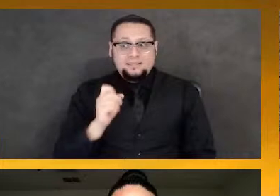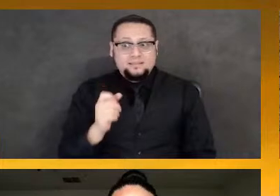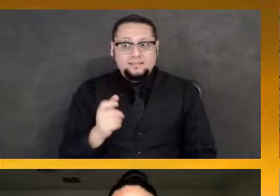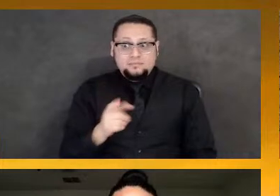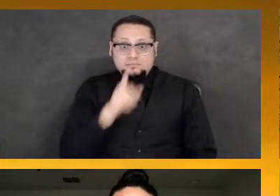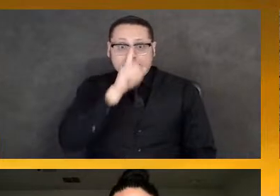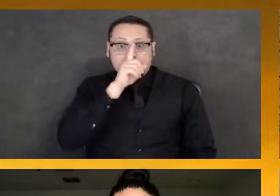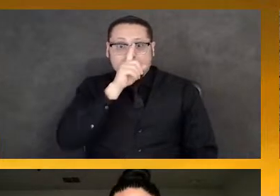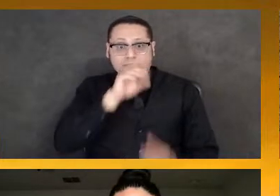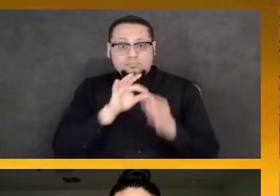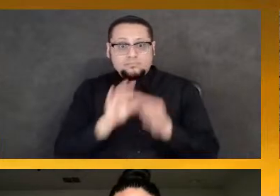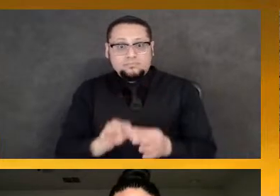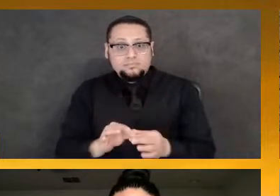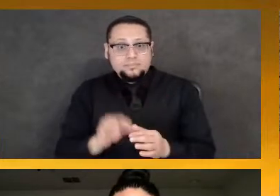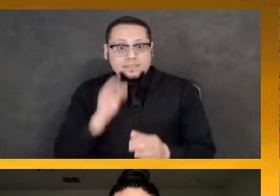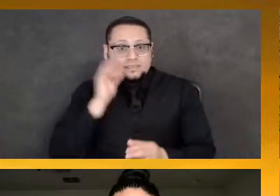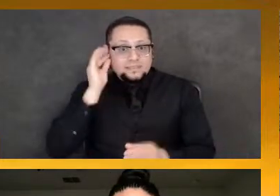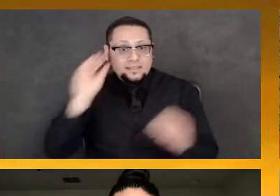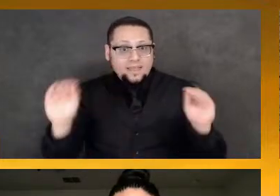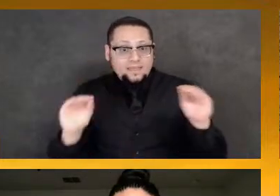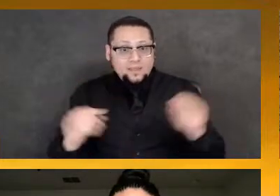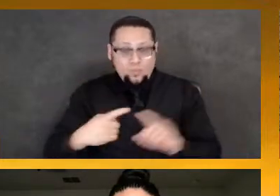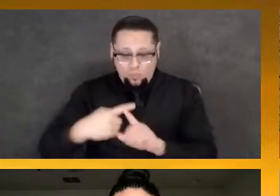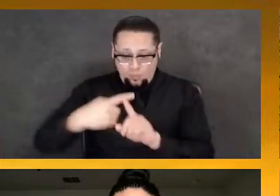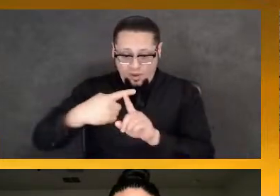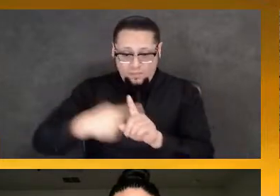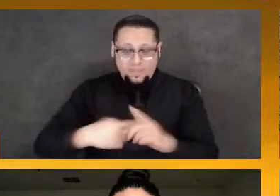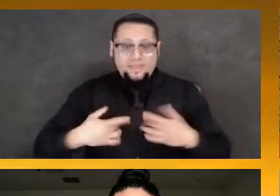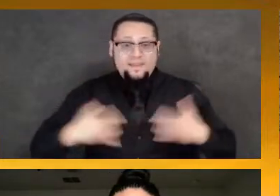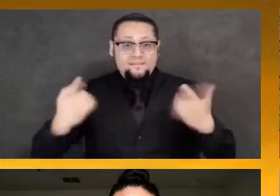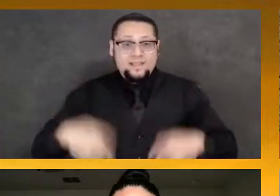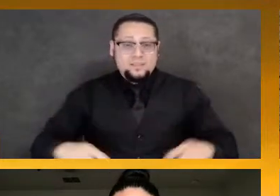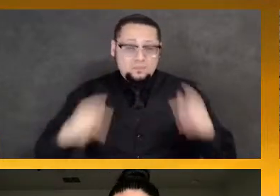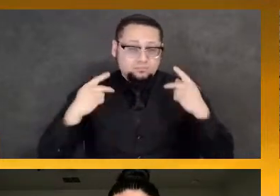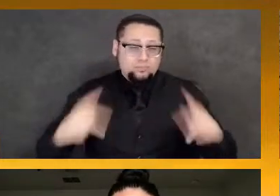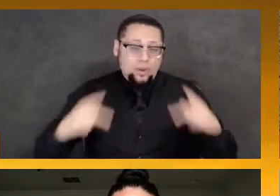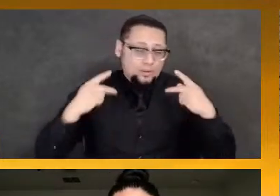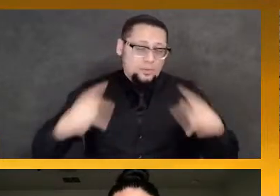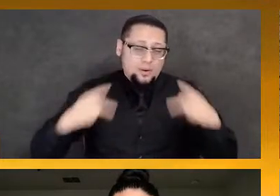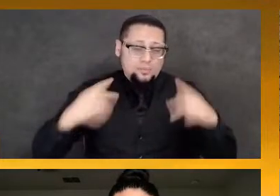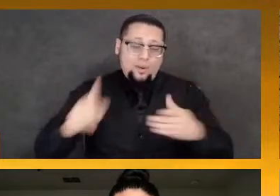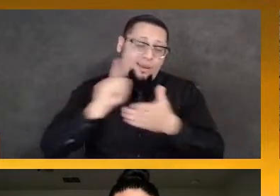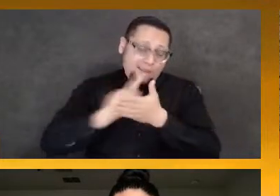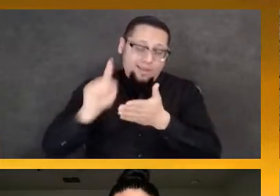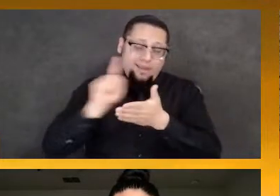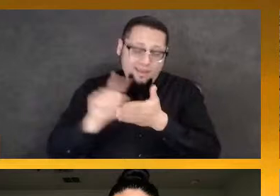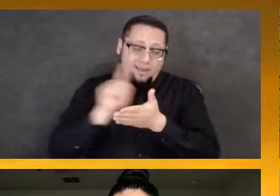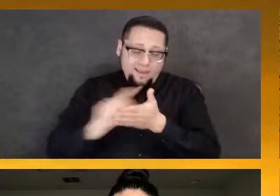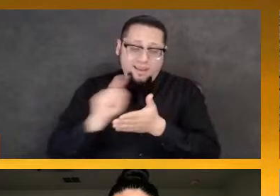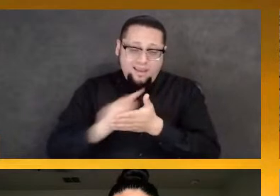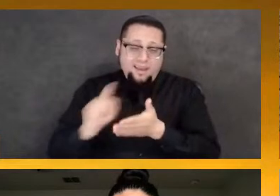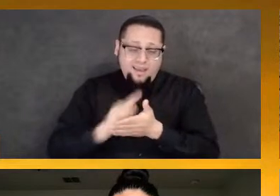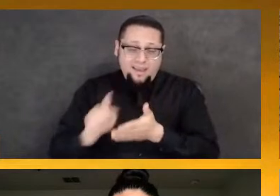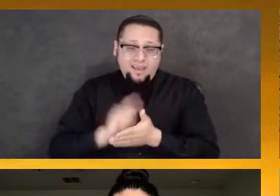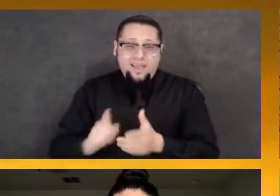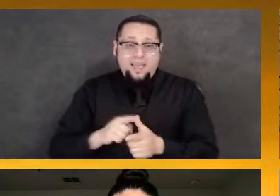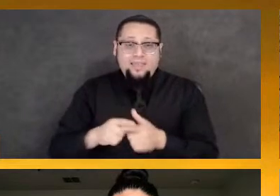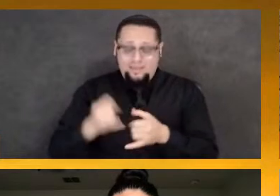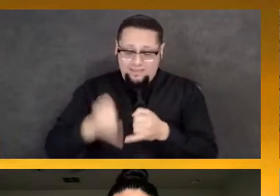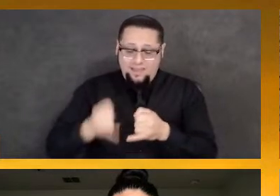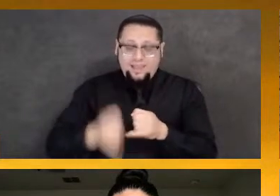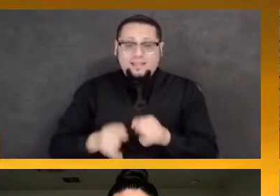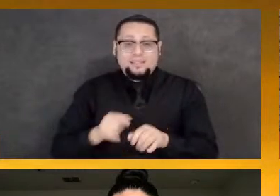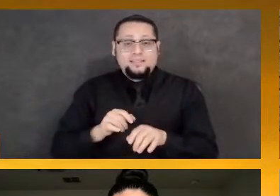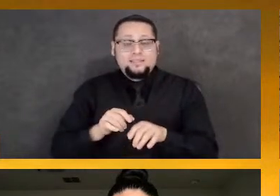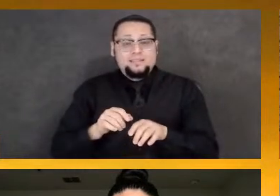a month-long event that's just partying every week, leading up to the parades and everything. But